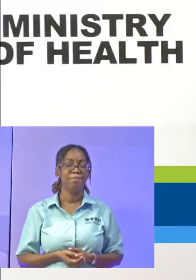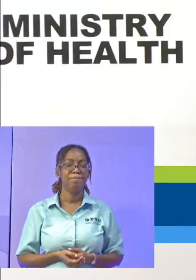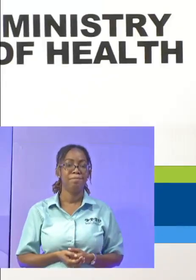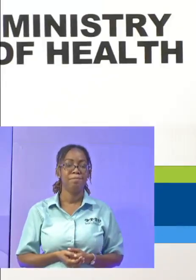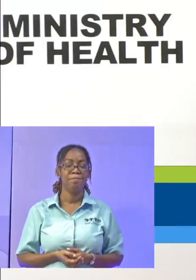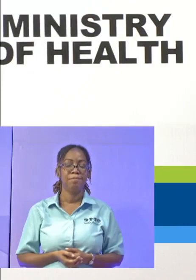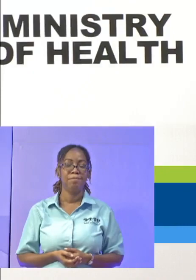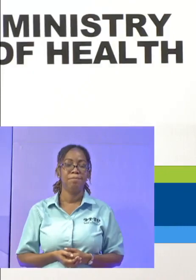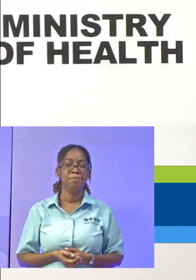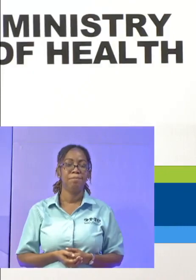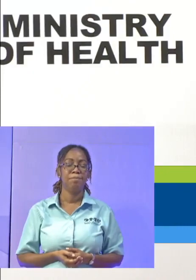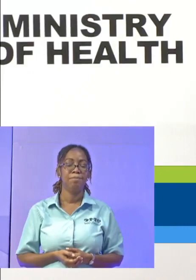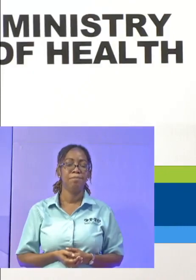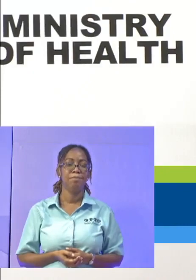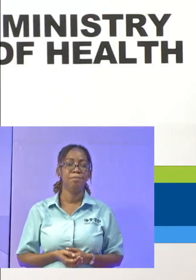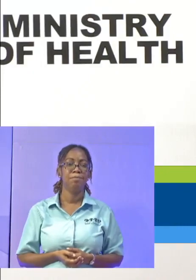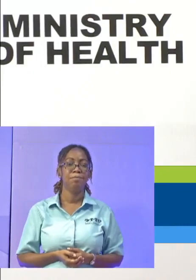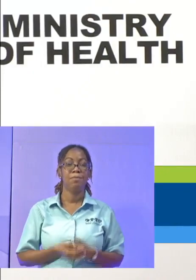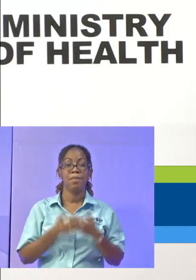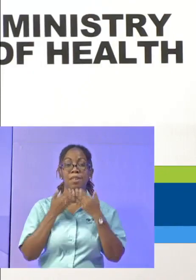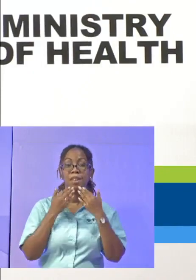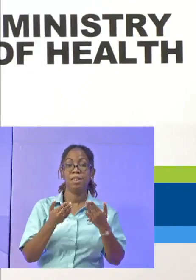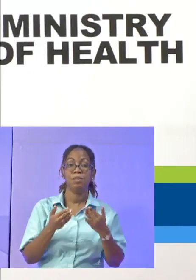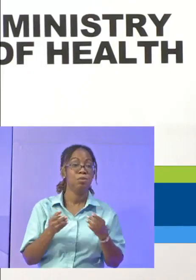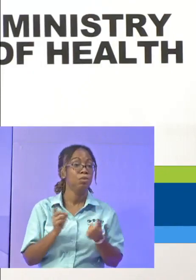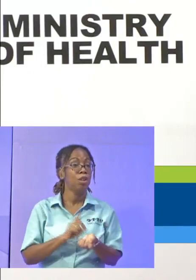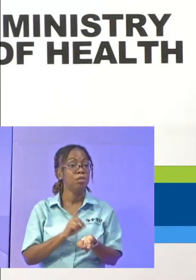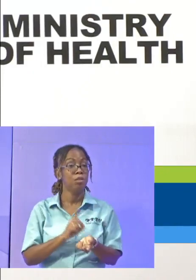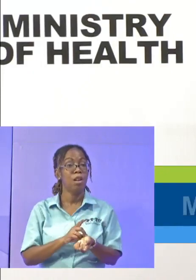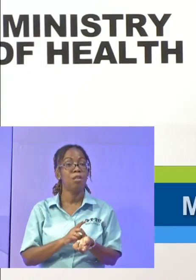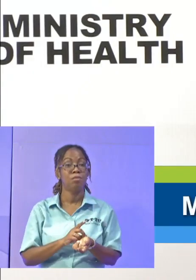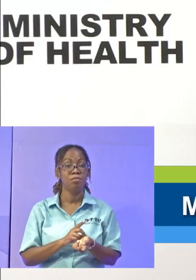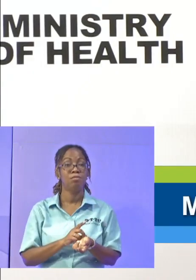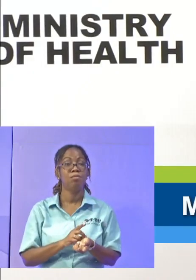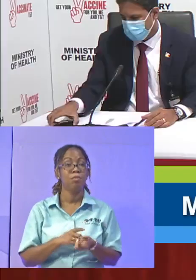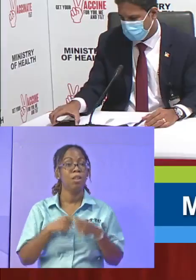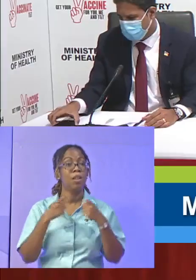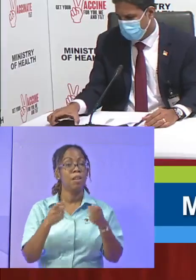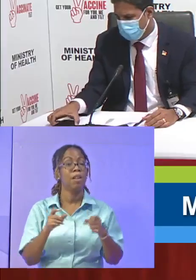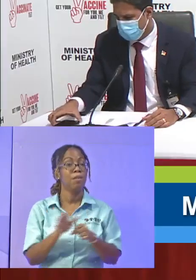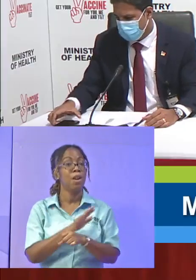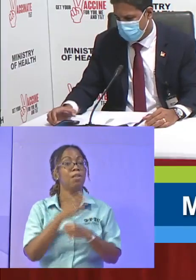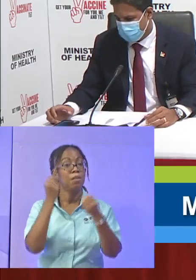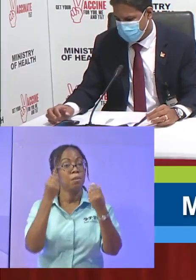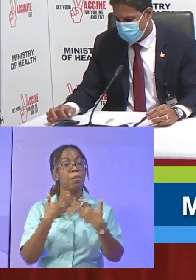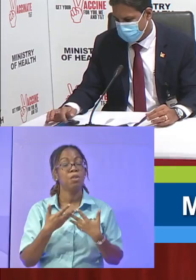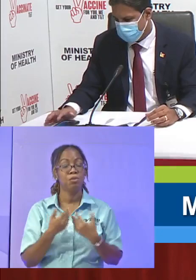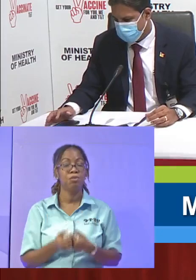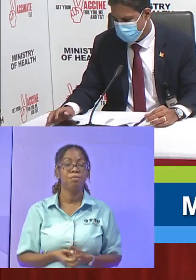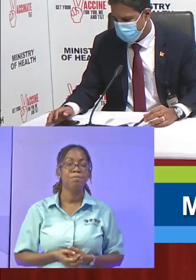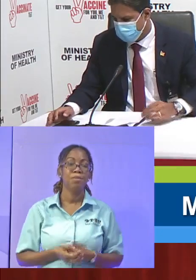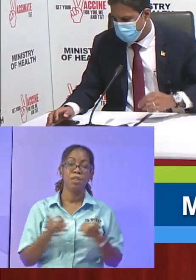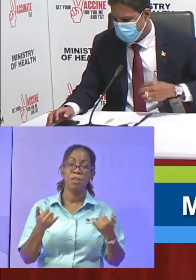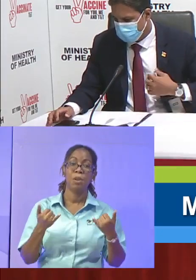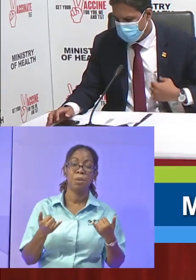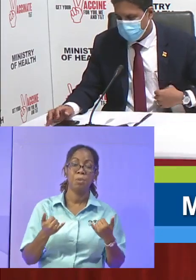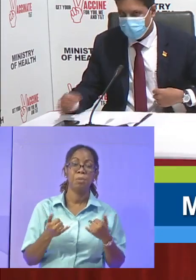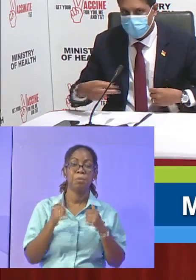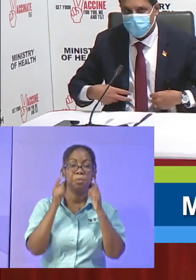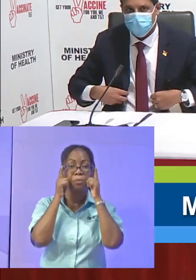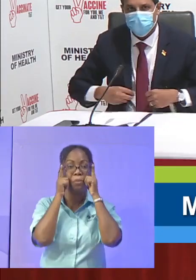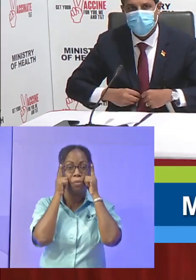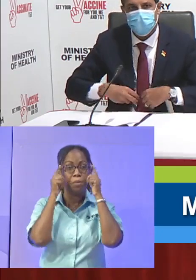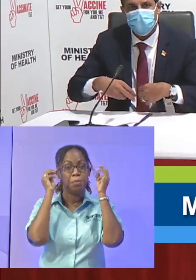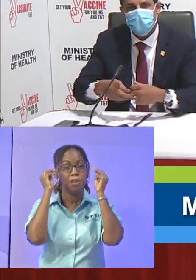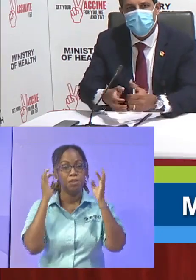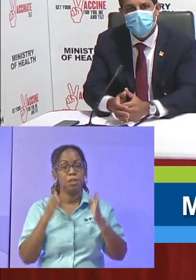And thank you very much, Dr. Exavor, for such an insightful presentation. I now hand you over to the Honorable Terence